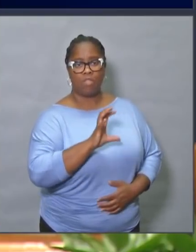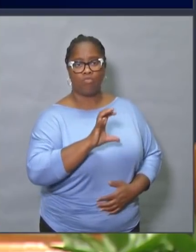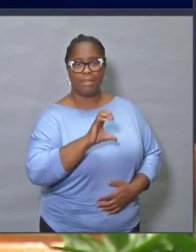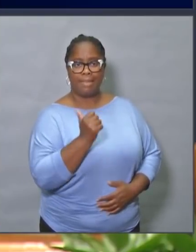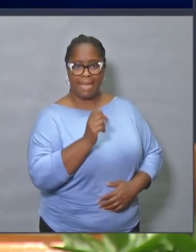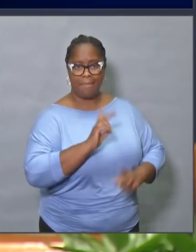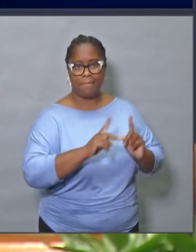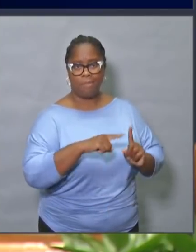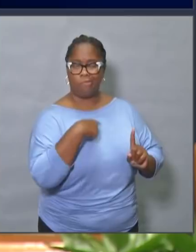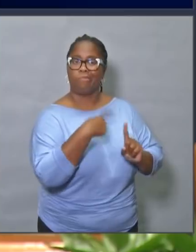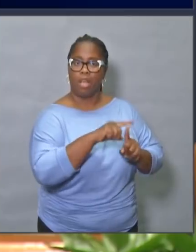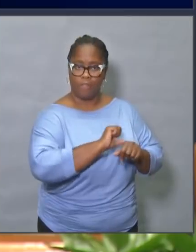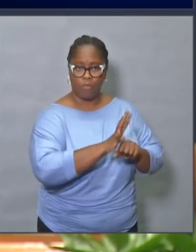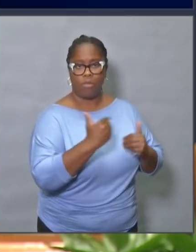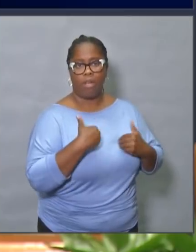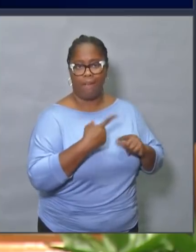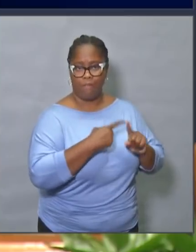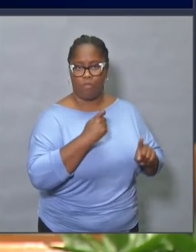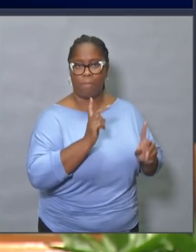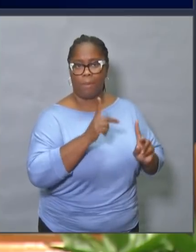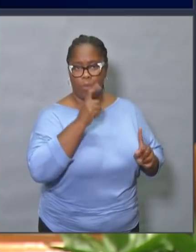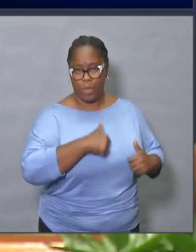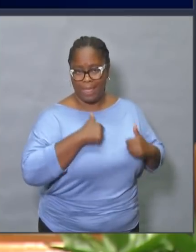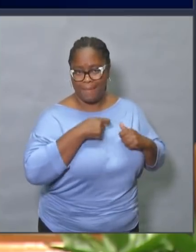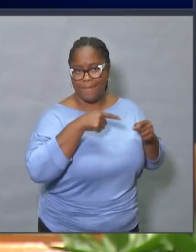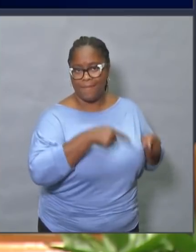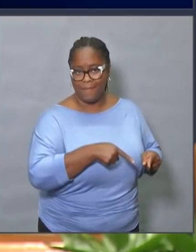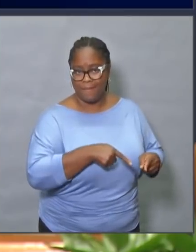13,610 confirmed cases among residents and